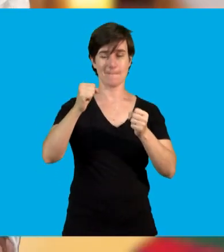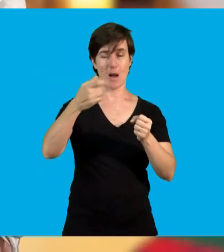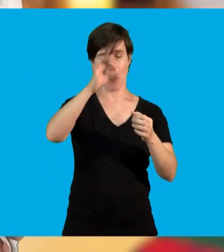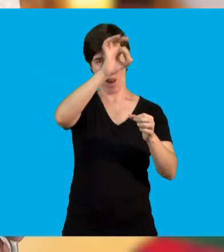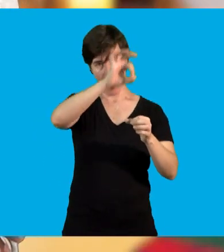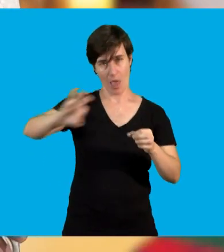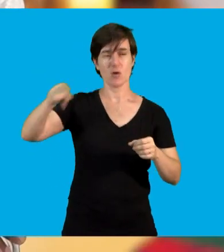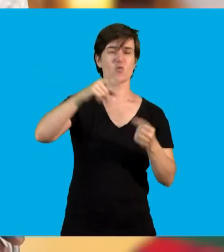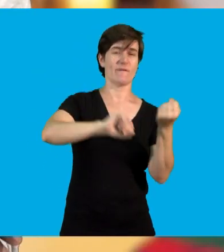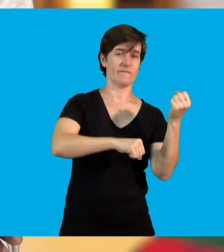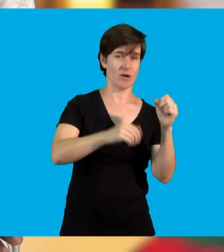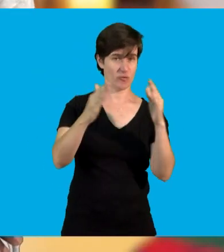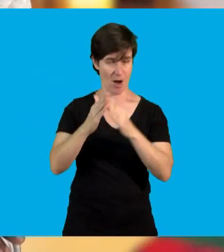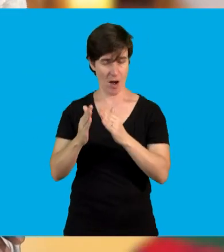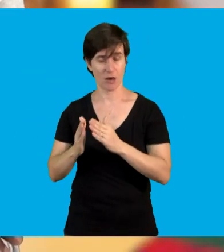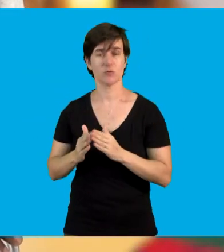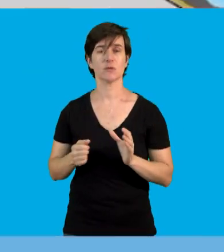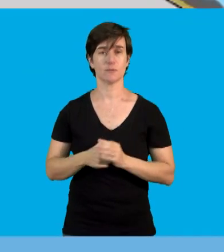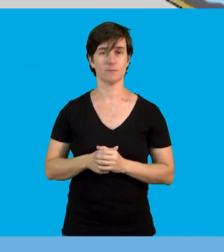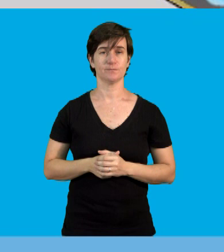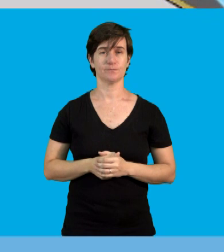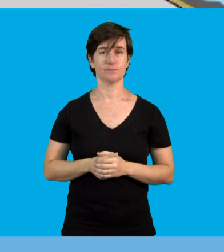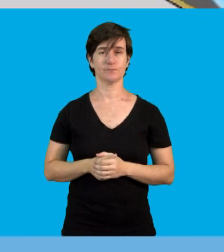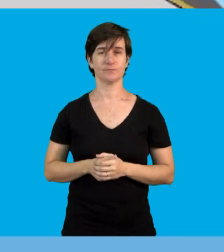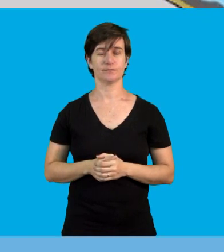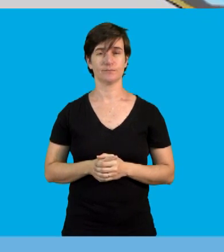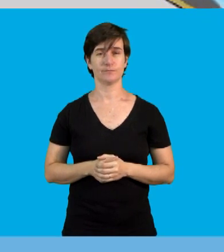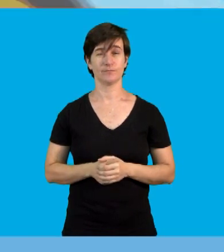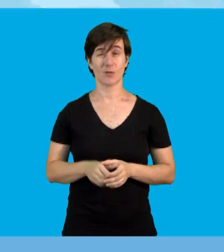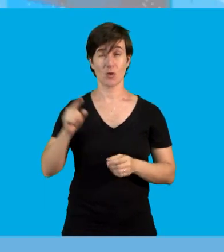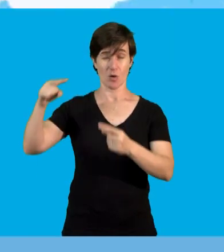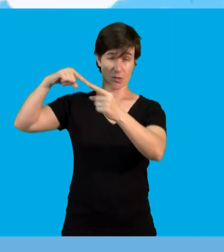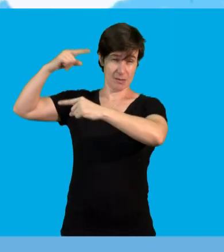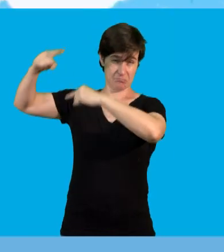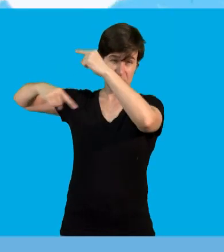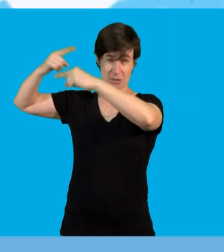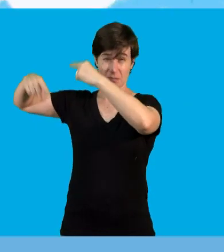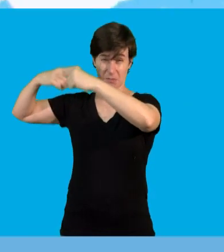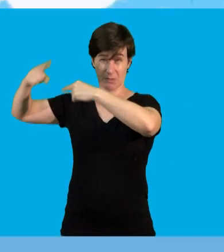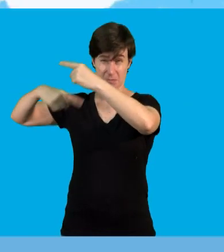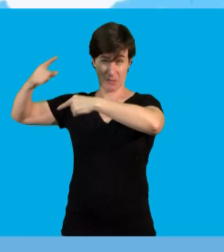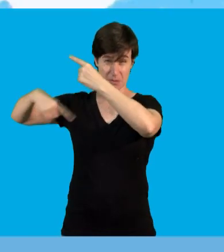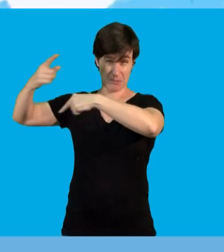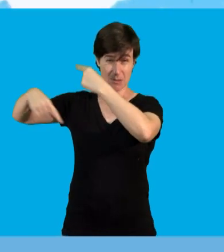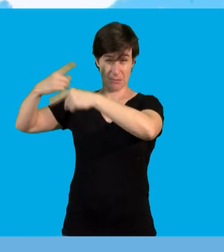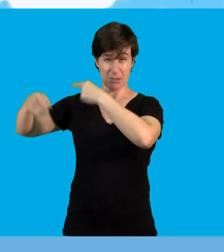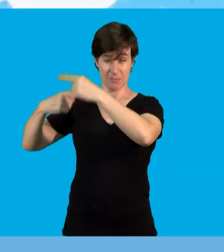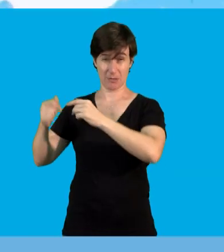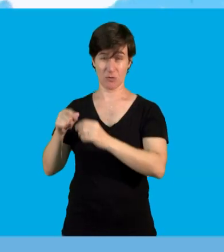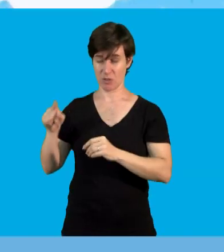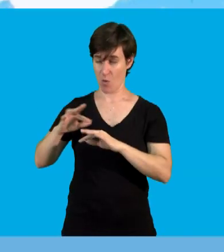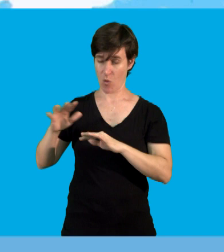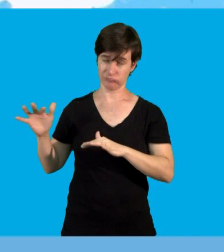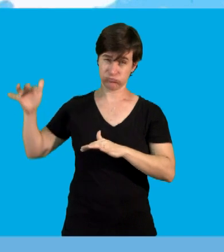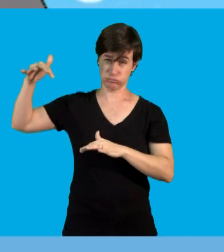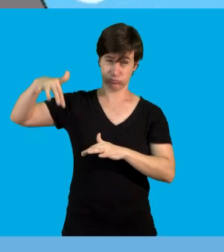the power lines into the factories and houses. So we have said as the turbine spins, the turbine in turn will spin